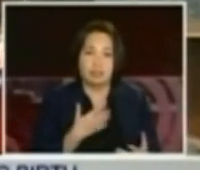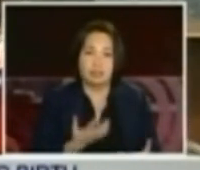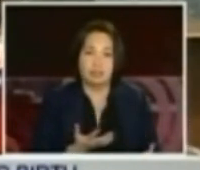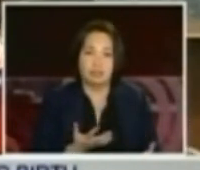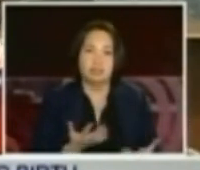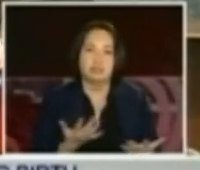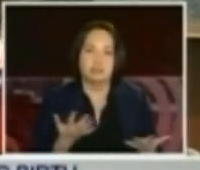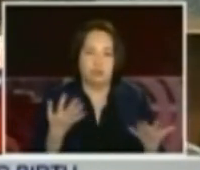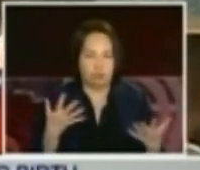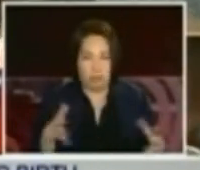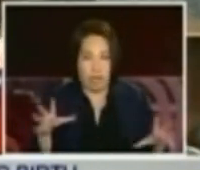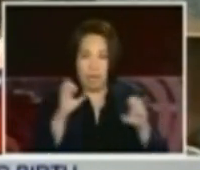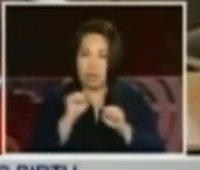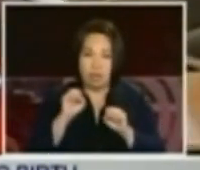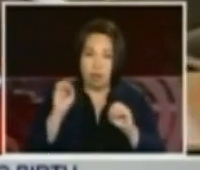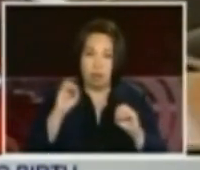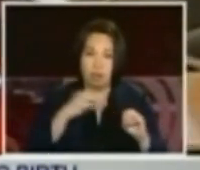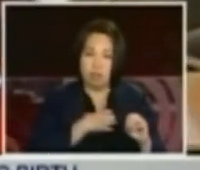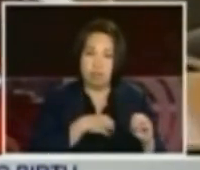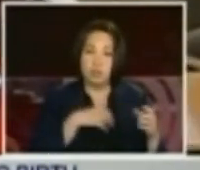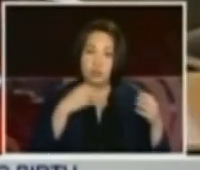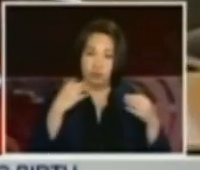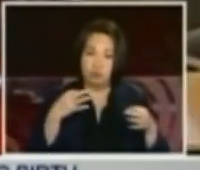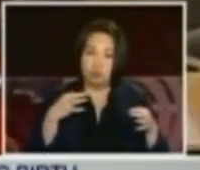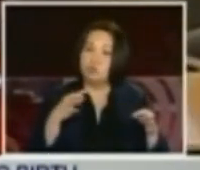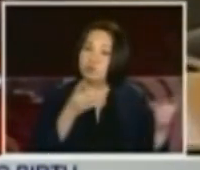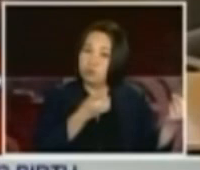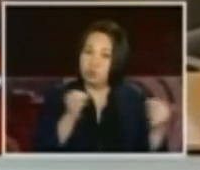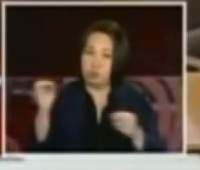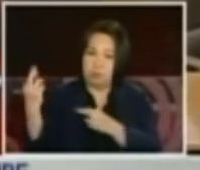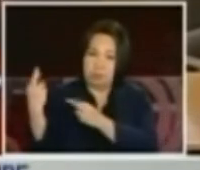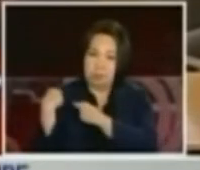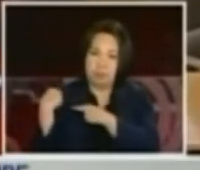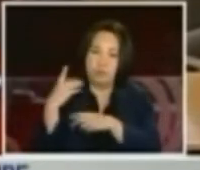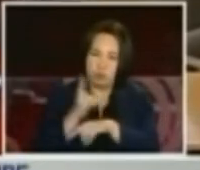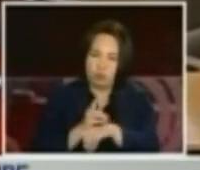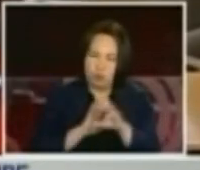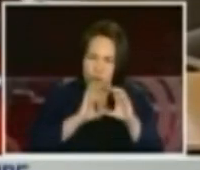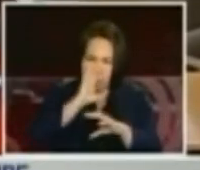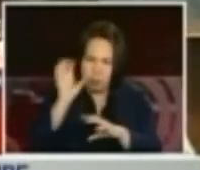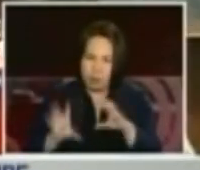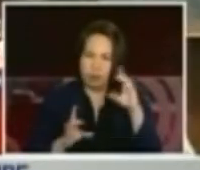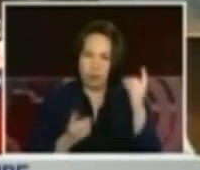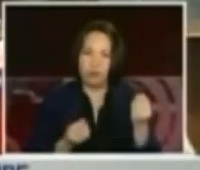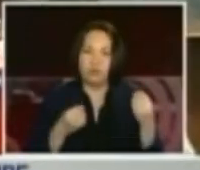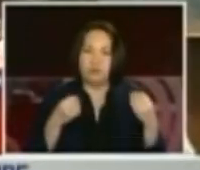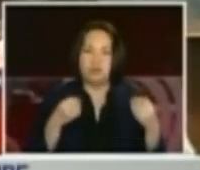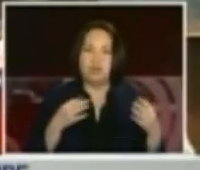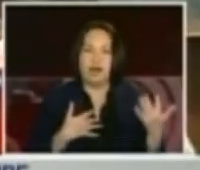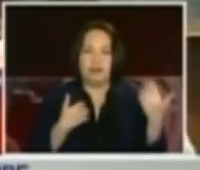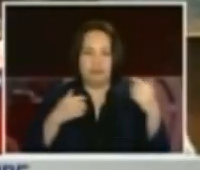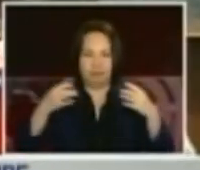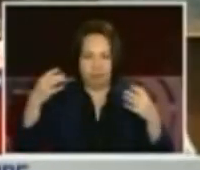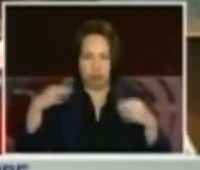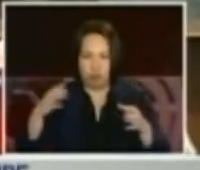chair hears none. The Senate, having fulfilled its duty under the Constitution to try and